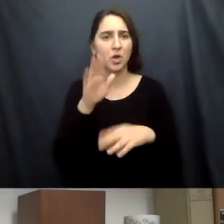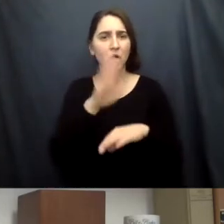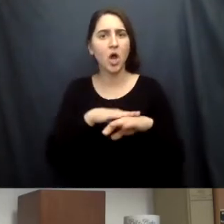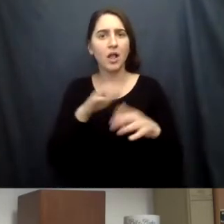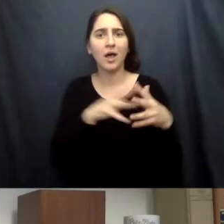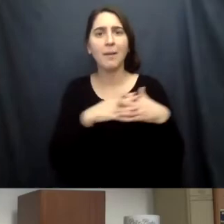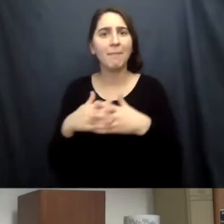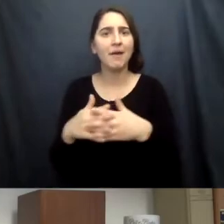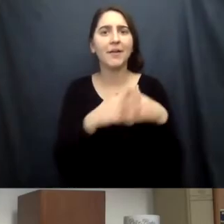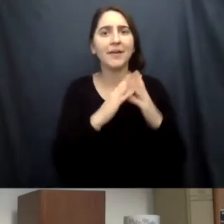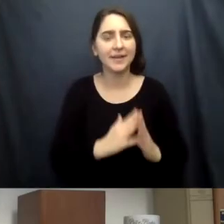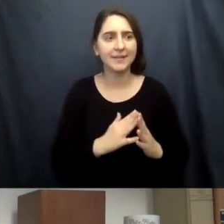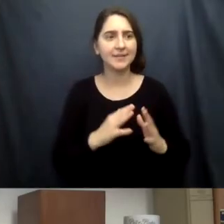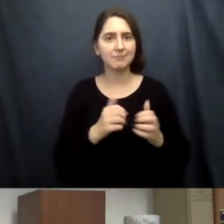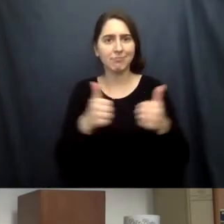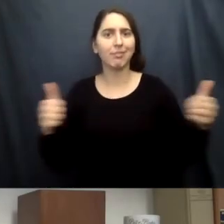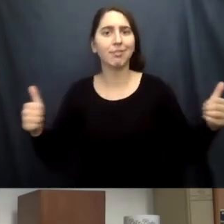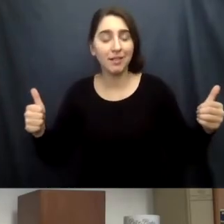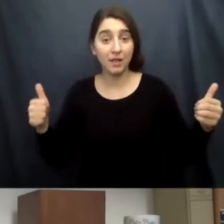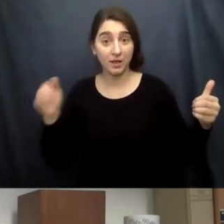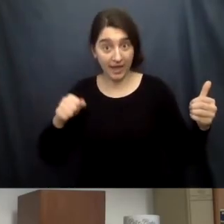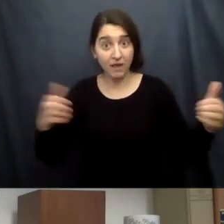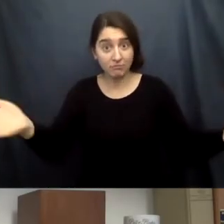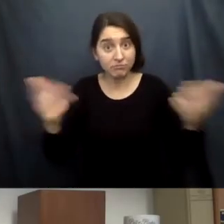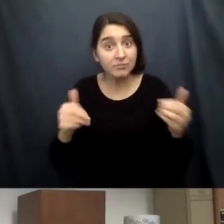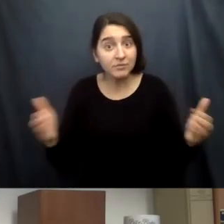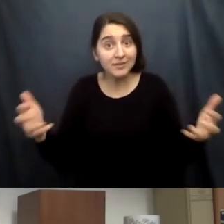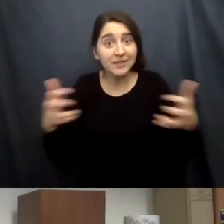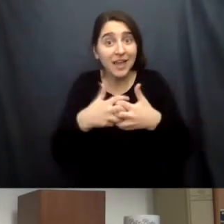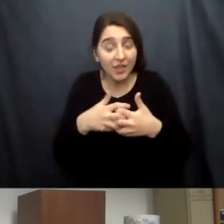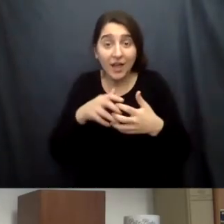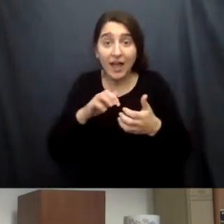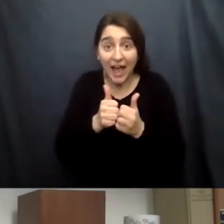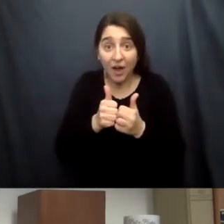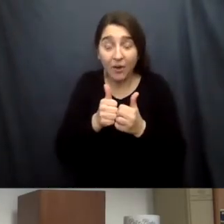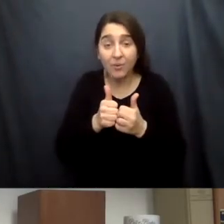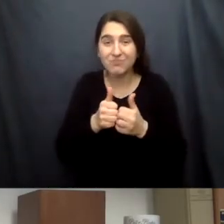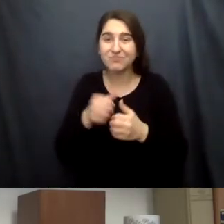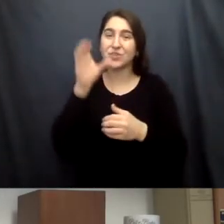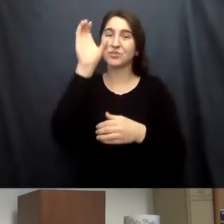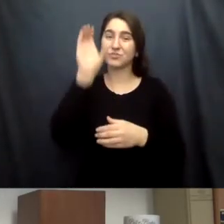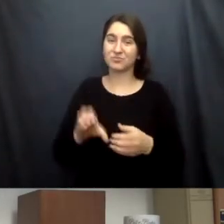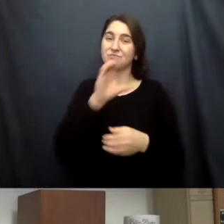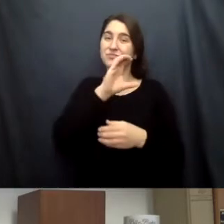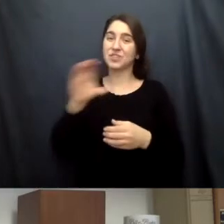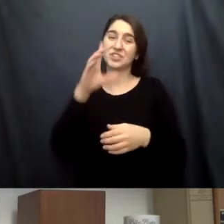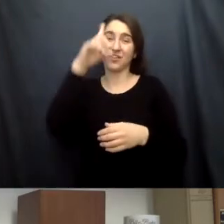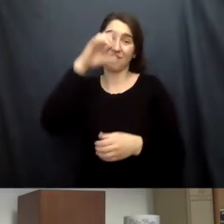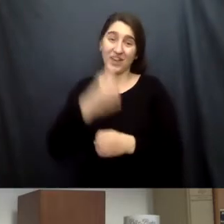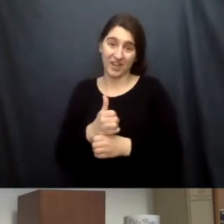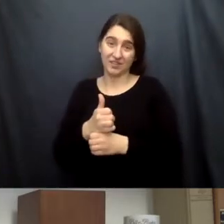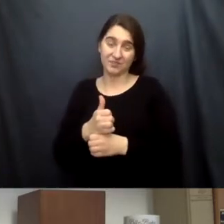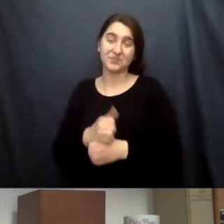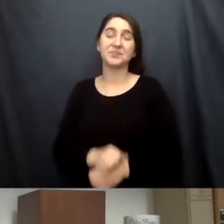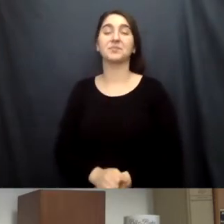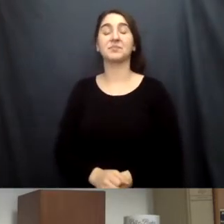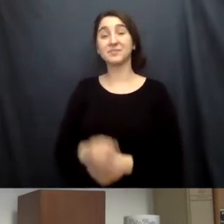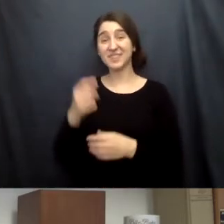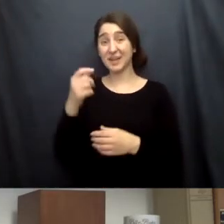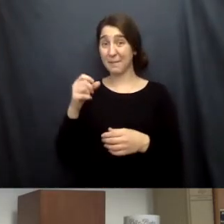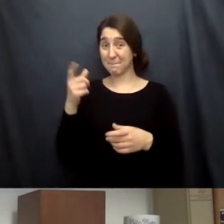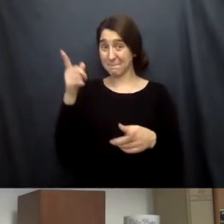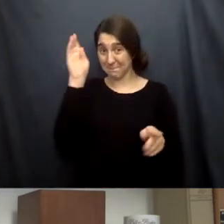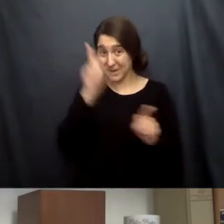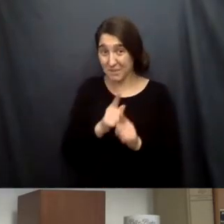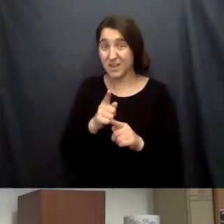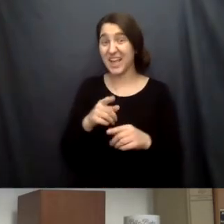civility. Both call on Americans who are deeply divided to come together, but they do so by